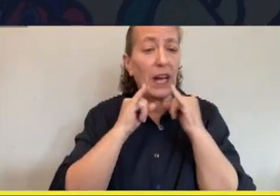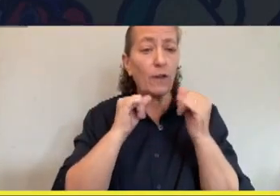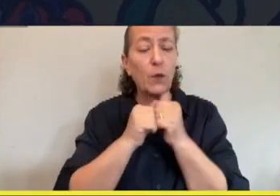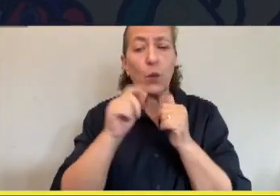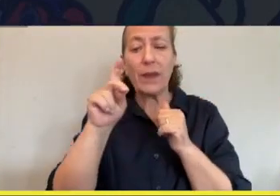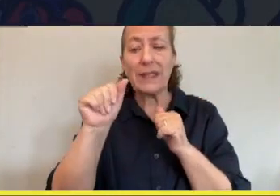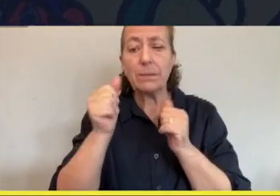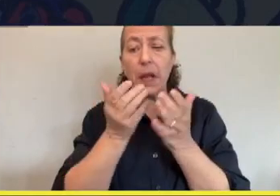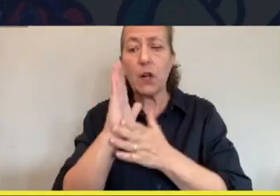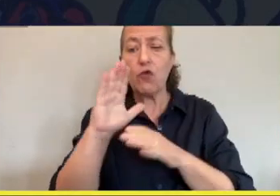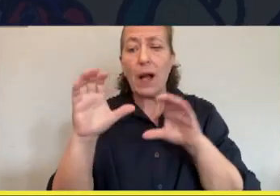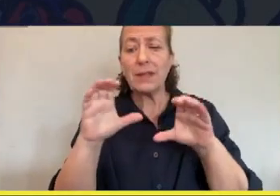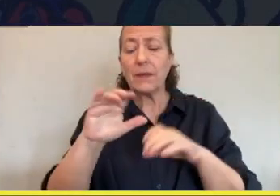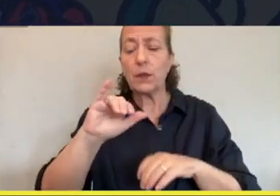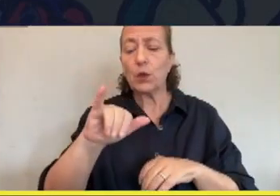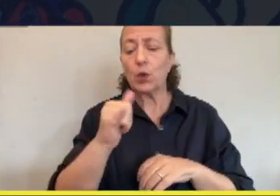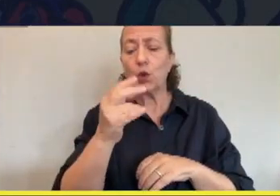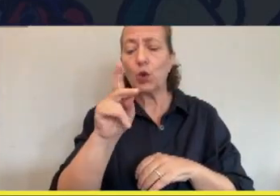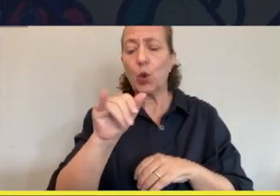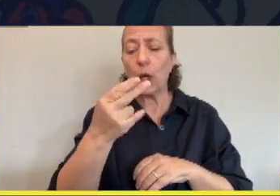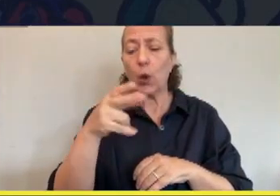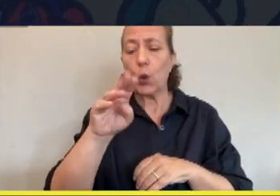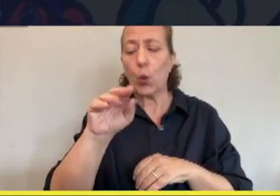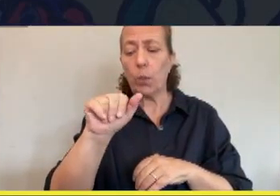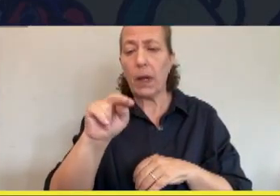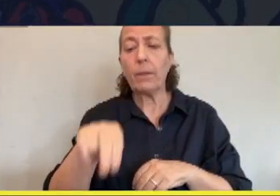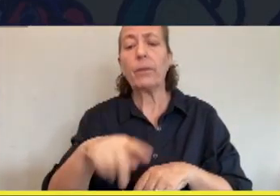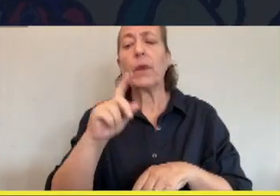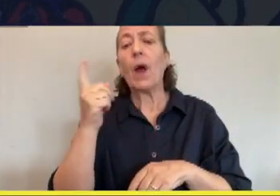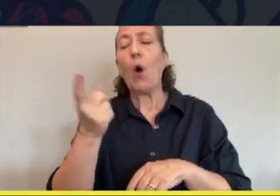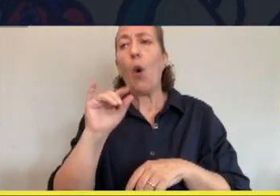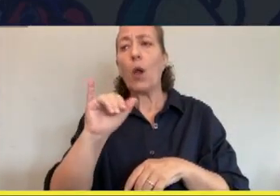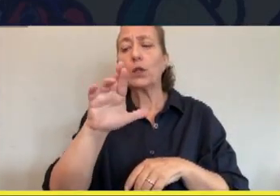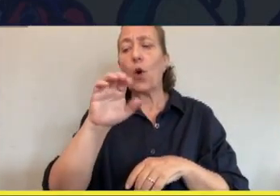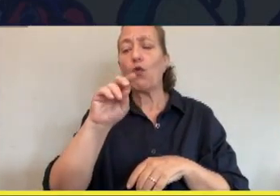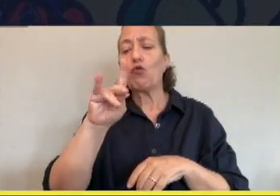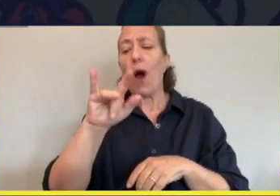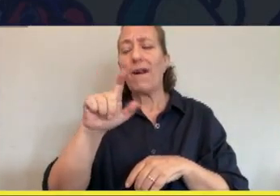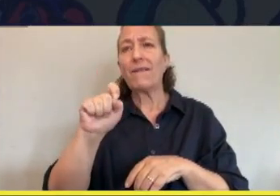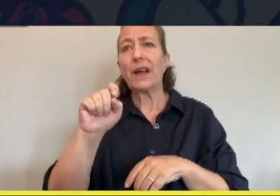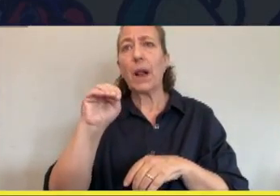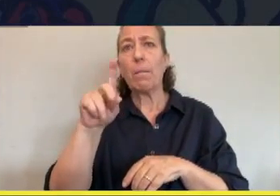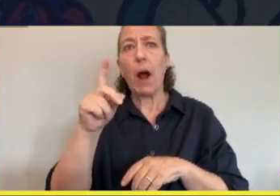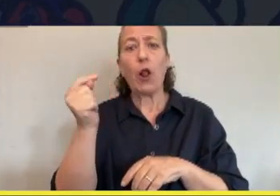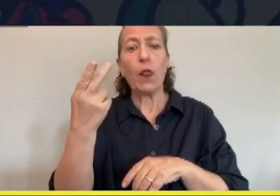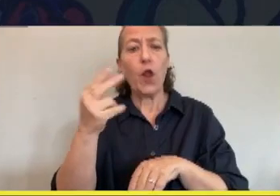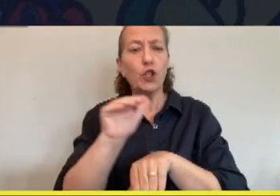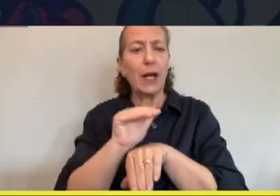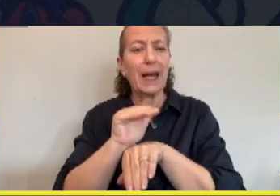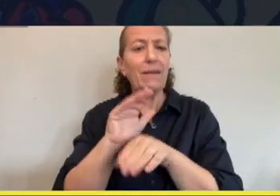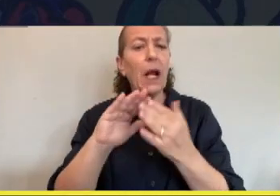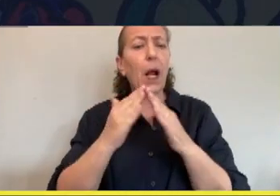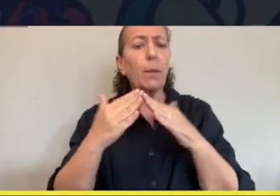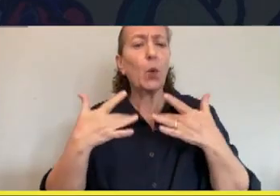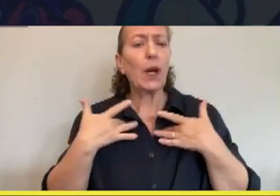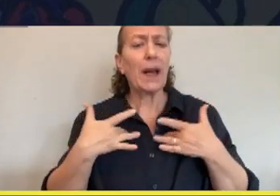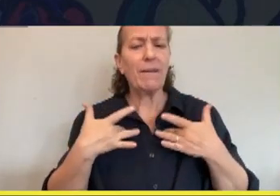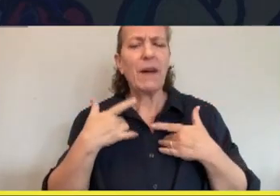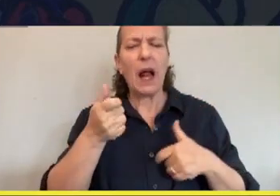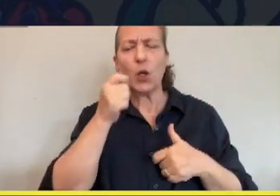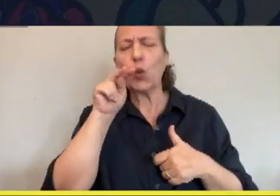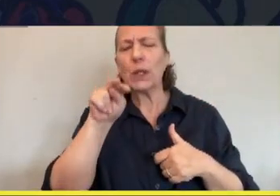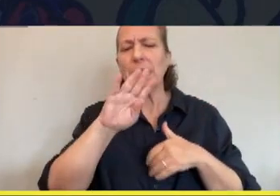activist Judy Heumann. We have a community event in Rockville, Maryland, Thursday evening. You can find all of these described on our